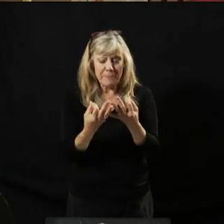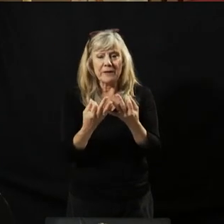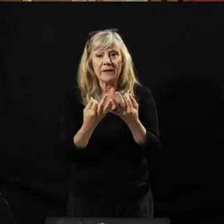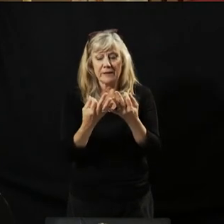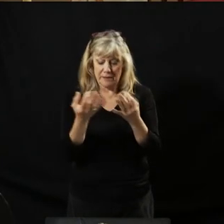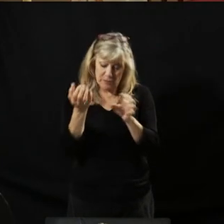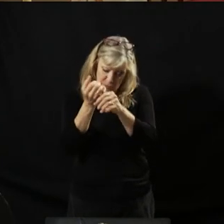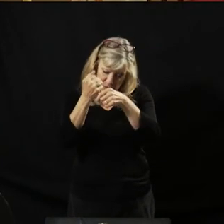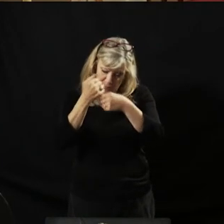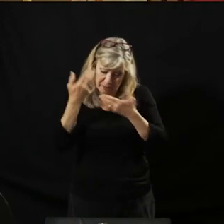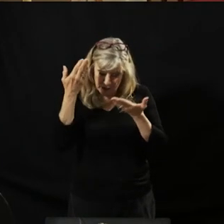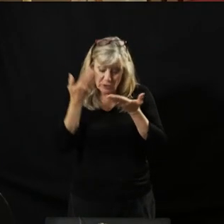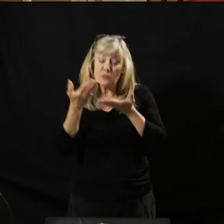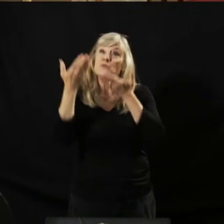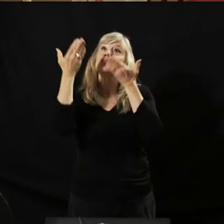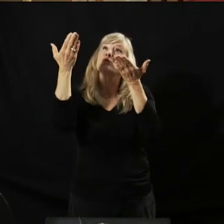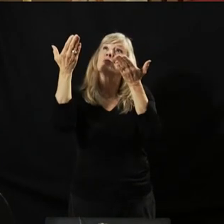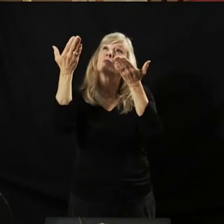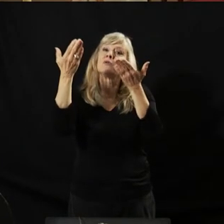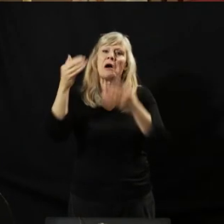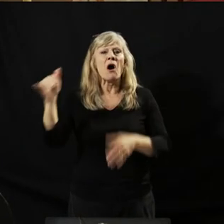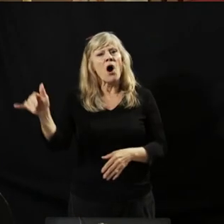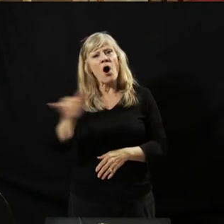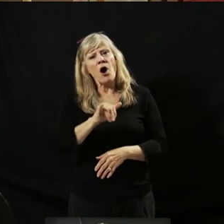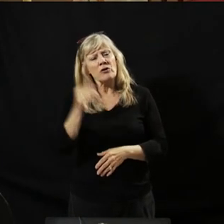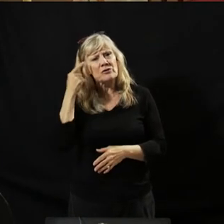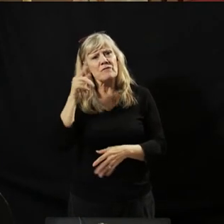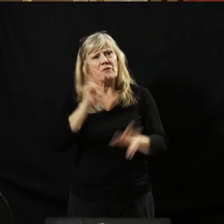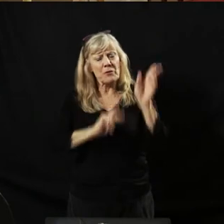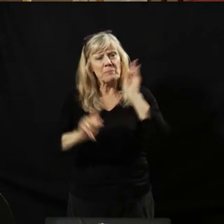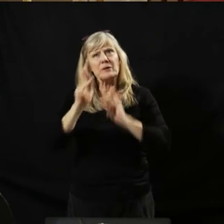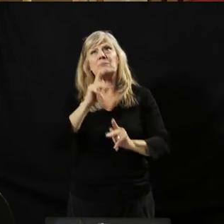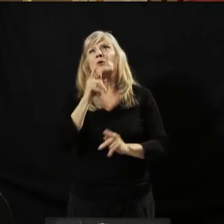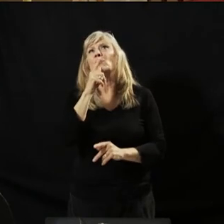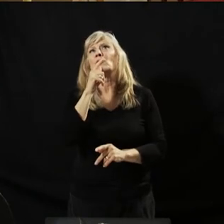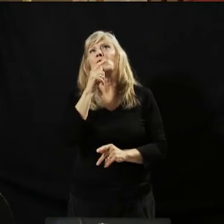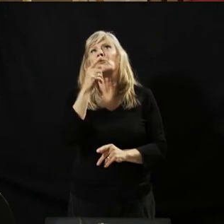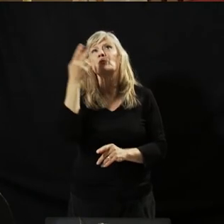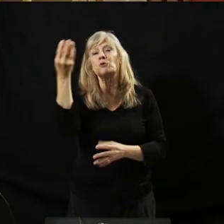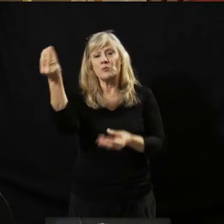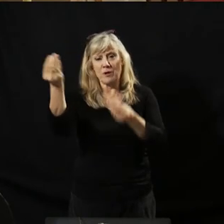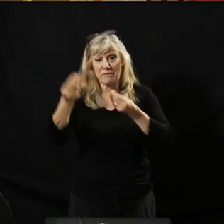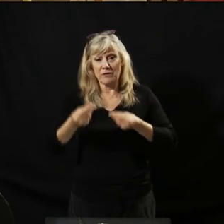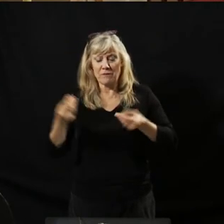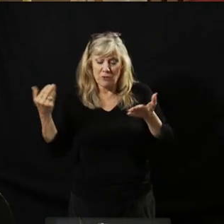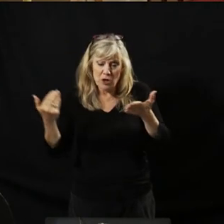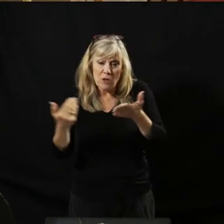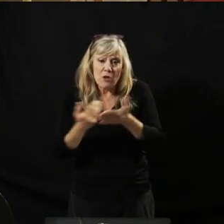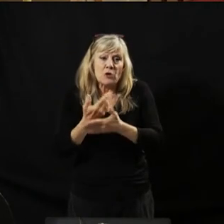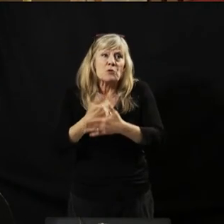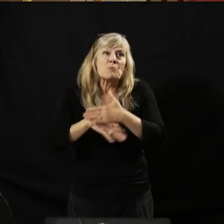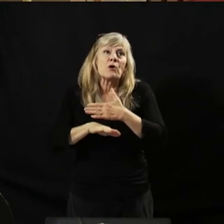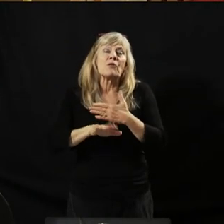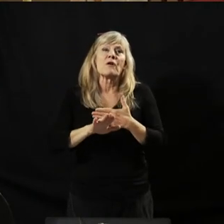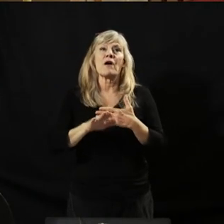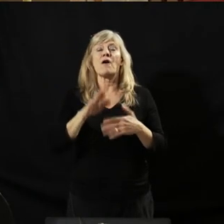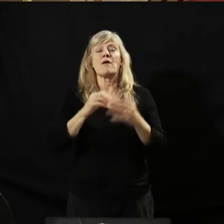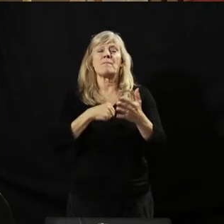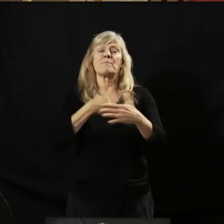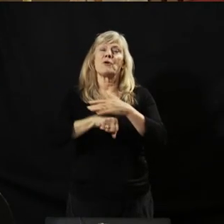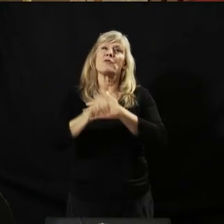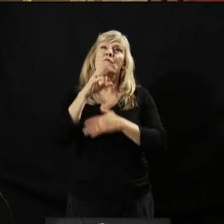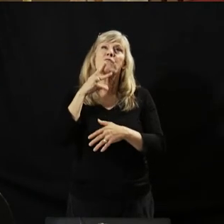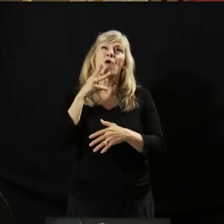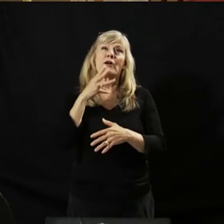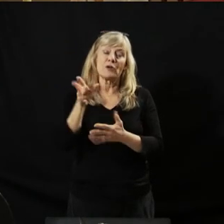make to you, also for those to whom you have been pleased to give the new birth of water in the Holy Spirit, granting them